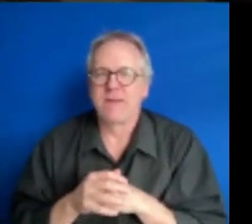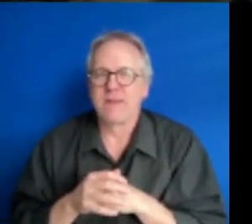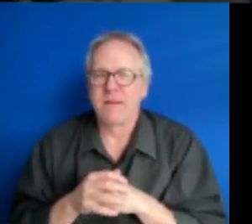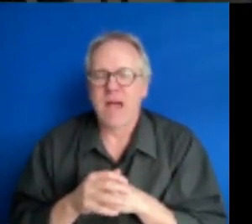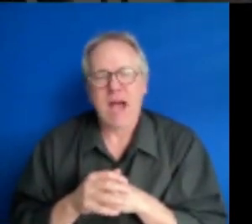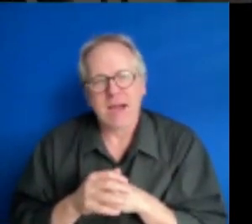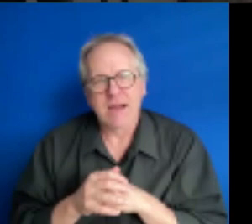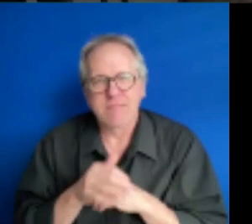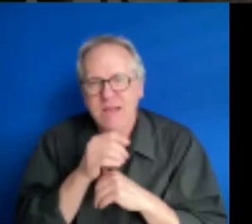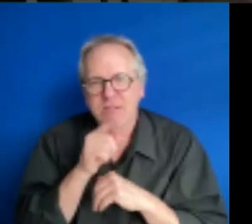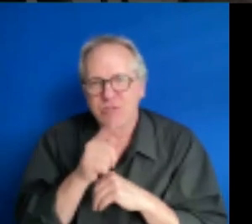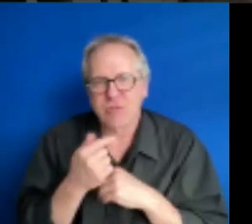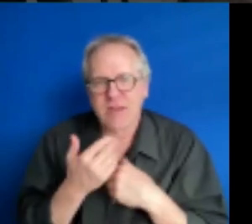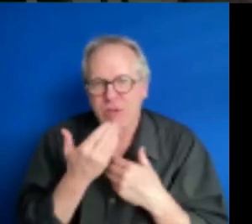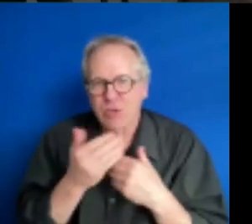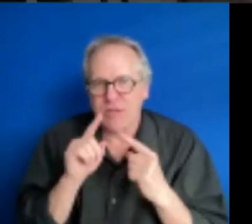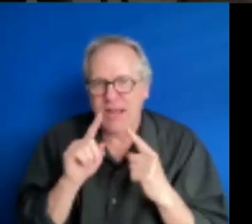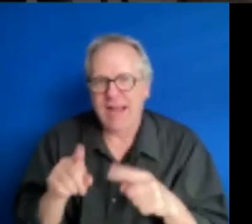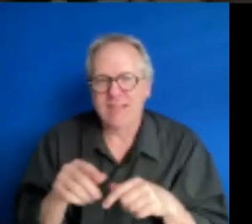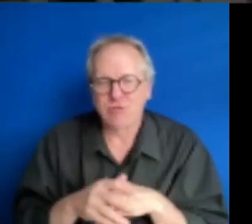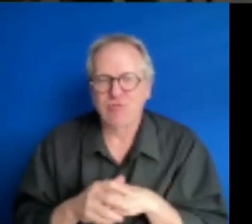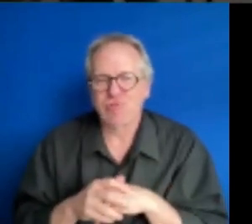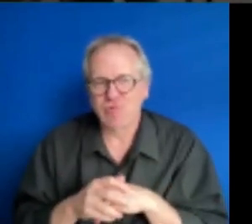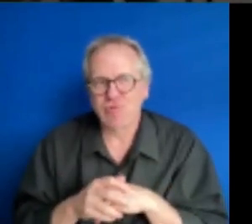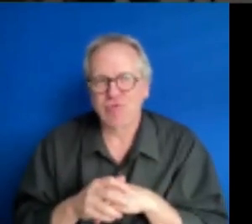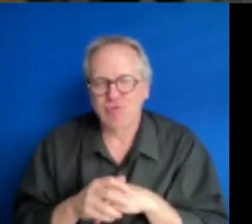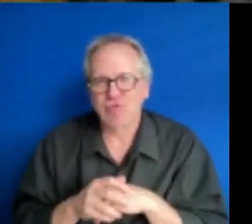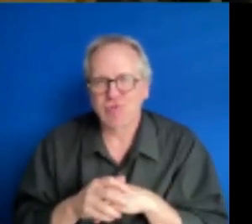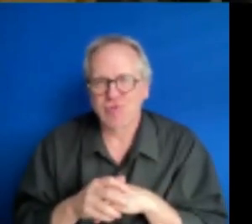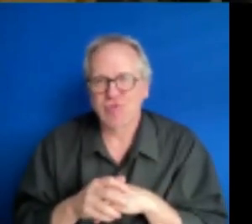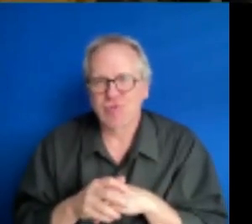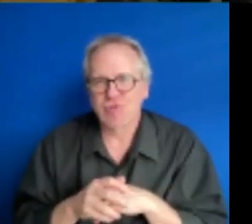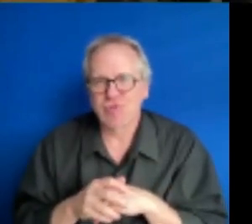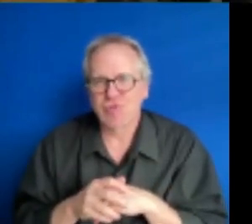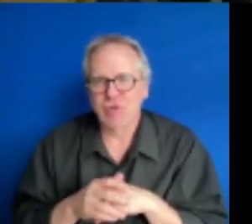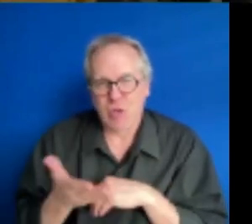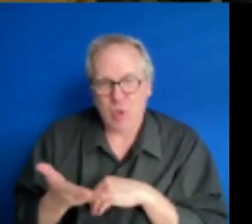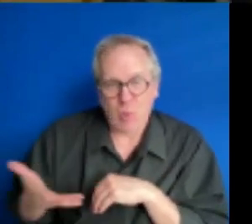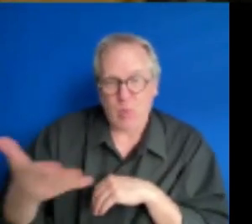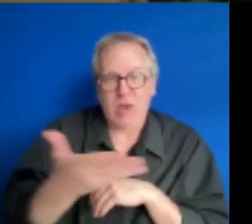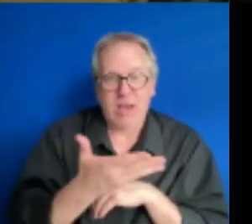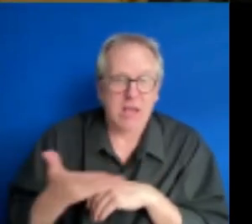I'm not sure I really have a good answer. I think, we all